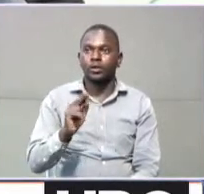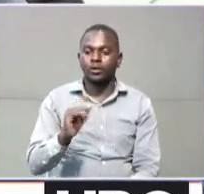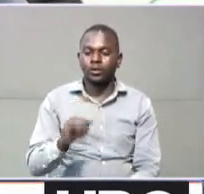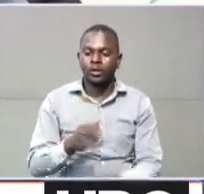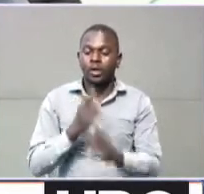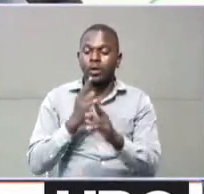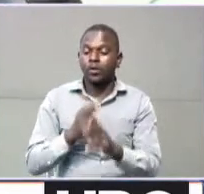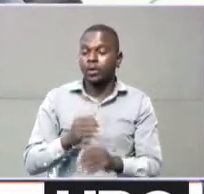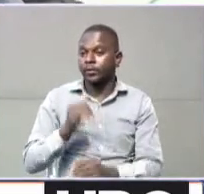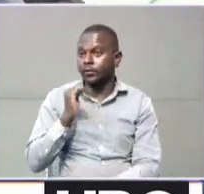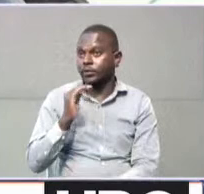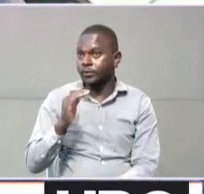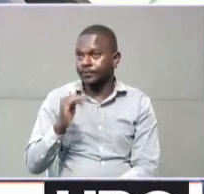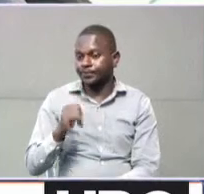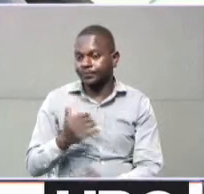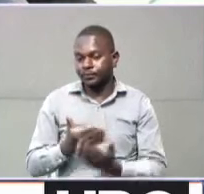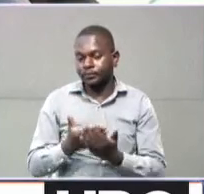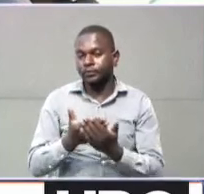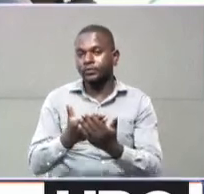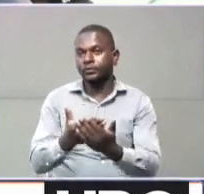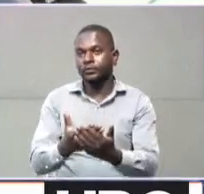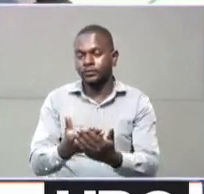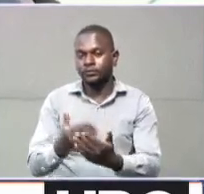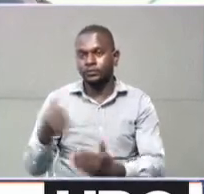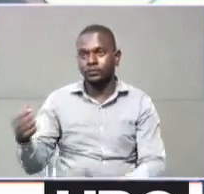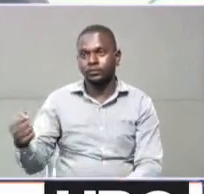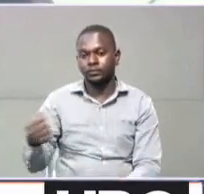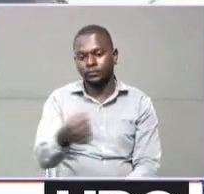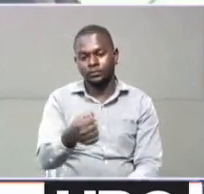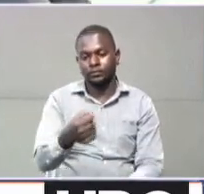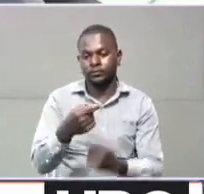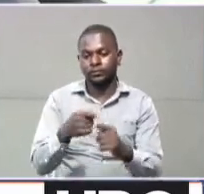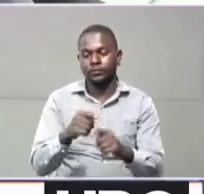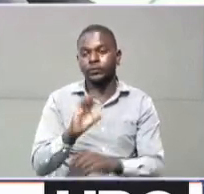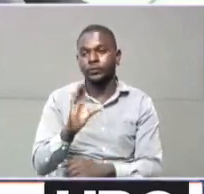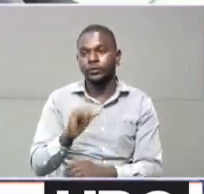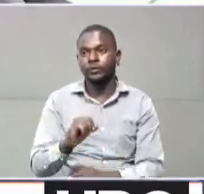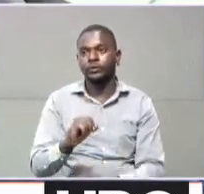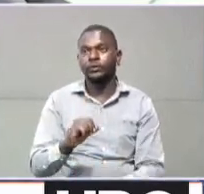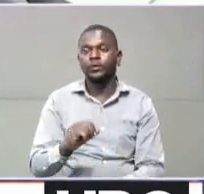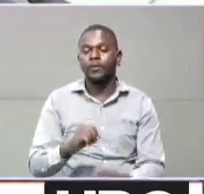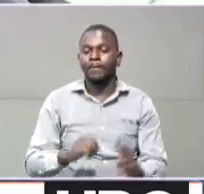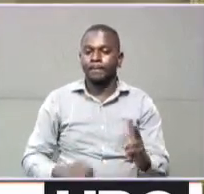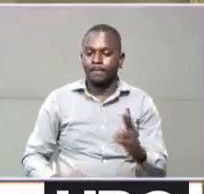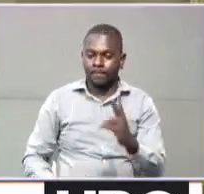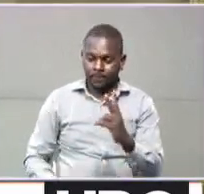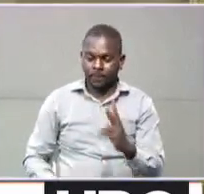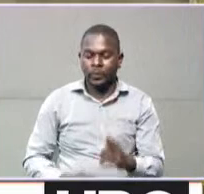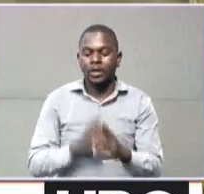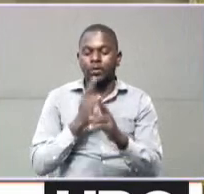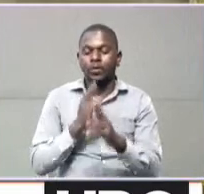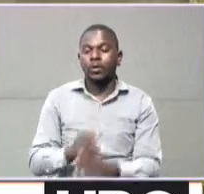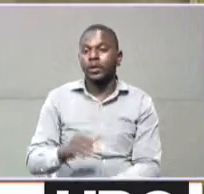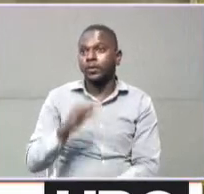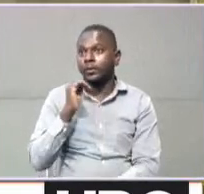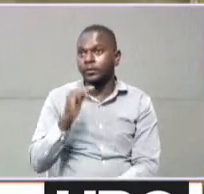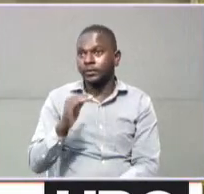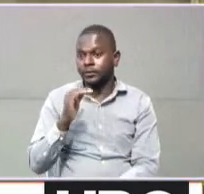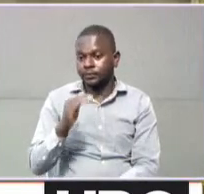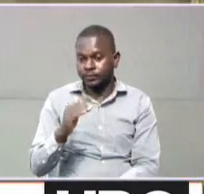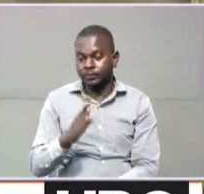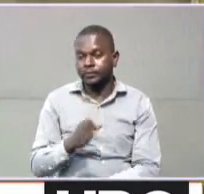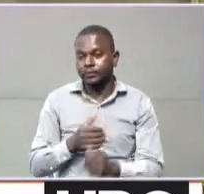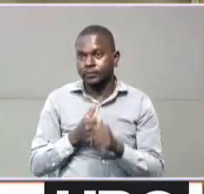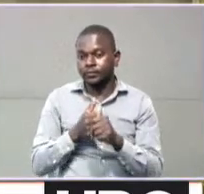right honourable speaker i beg to designate secondly right honourable speaker in